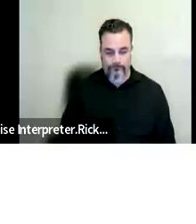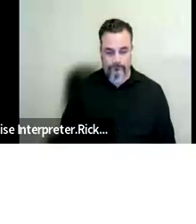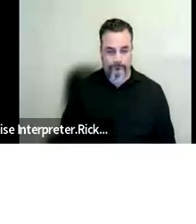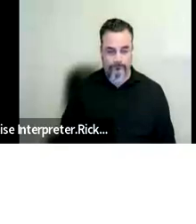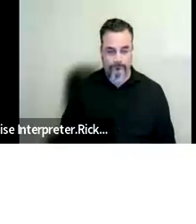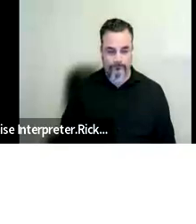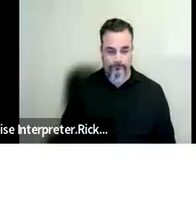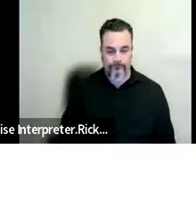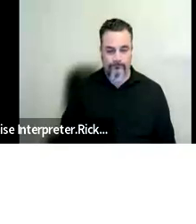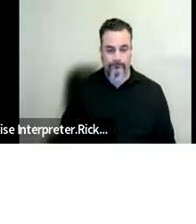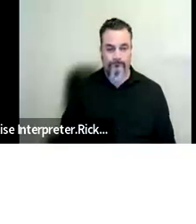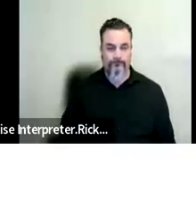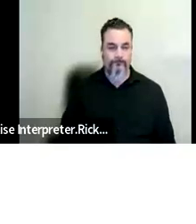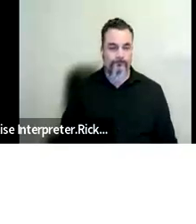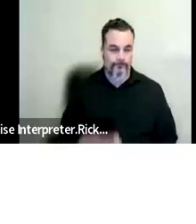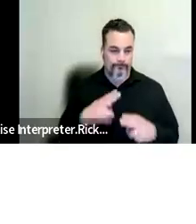Name.